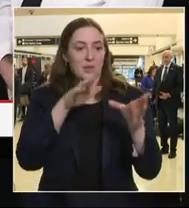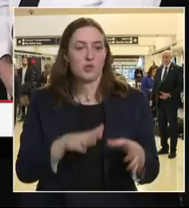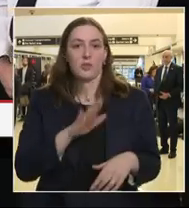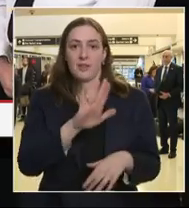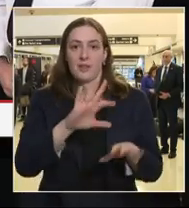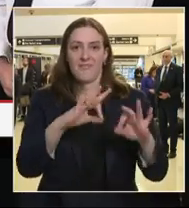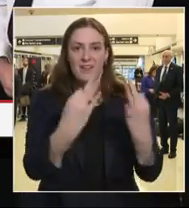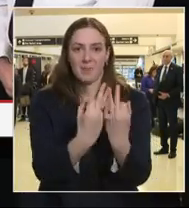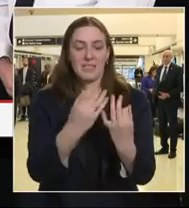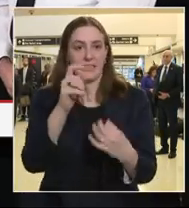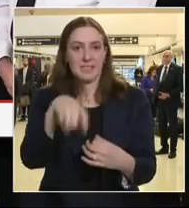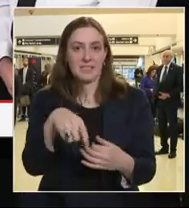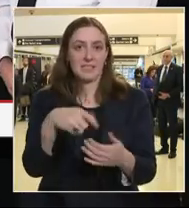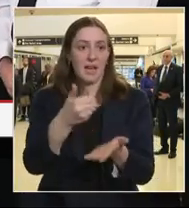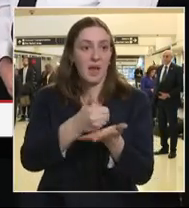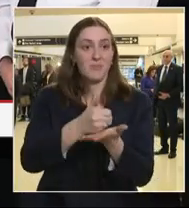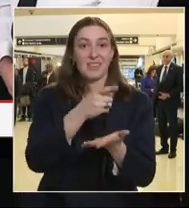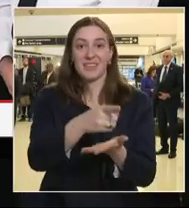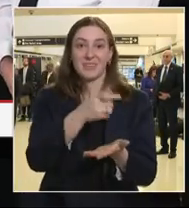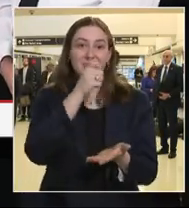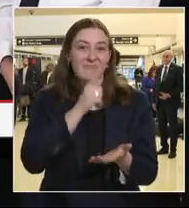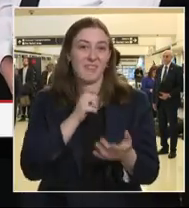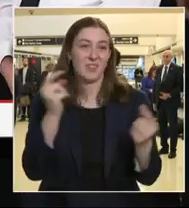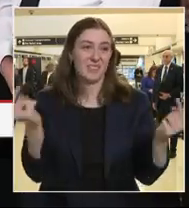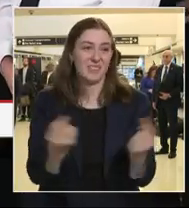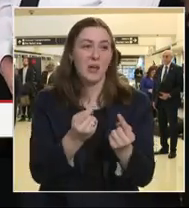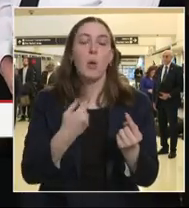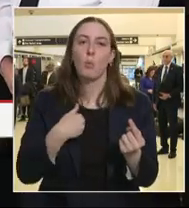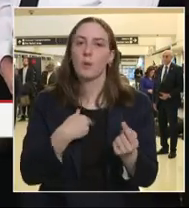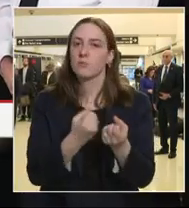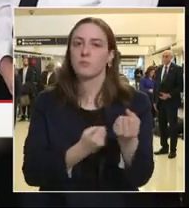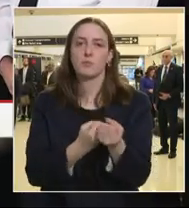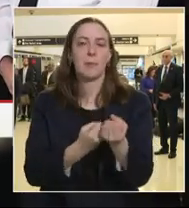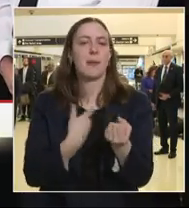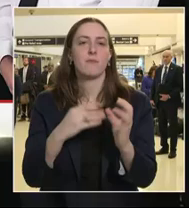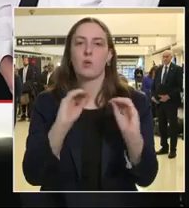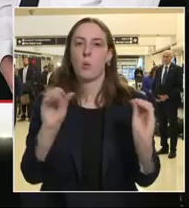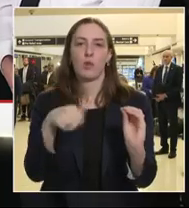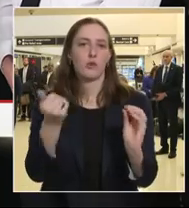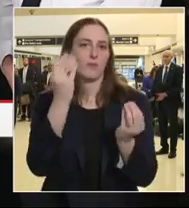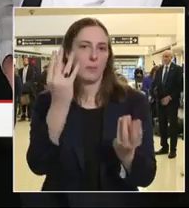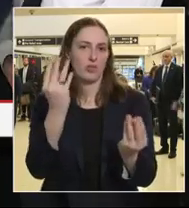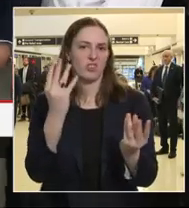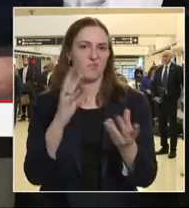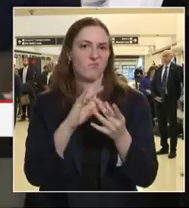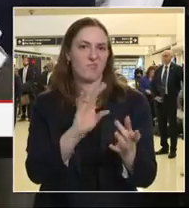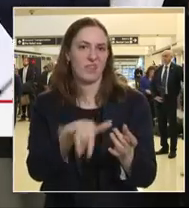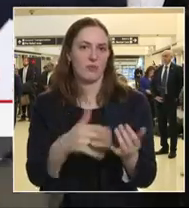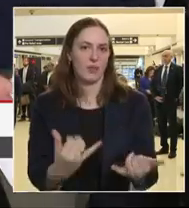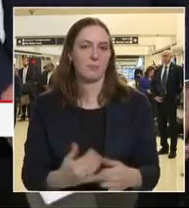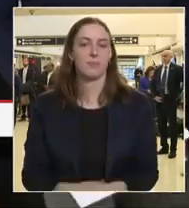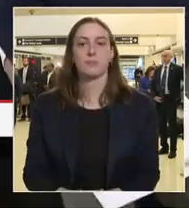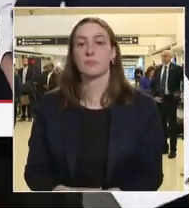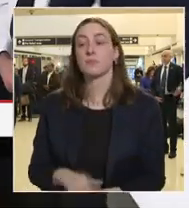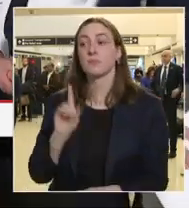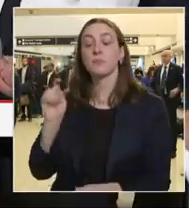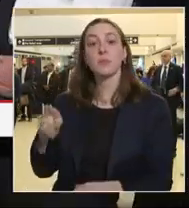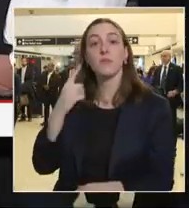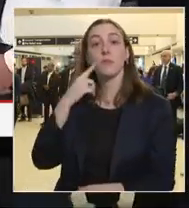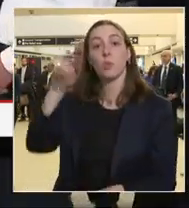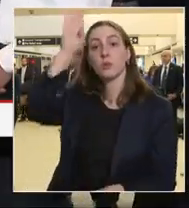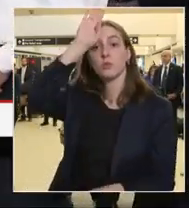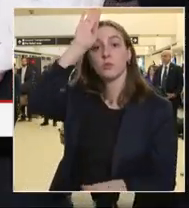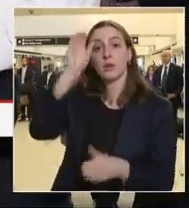need assistance. We're doing everything we can. I don't have any more information on that right now. Mayor, Chief Donnelly, can I ask you